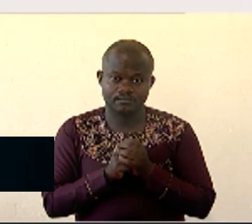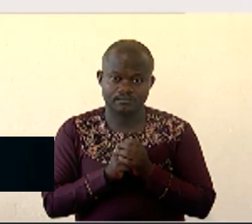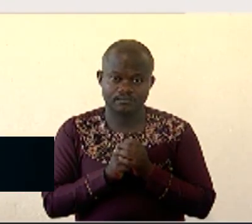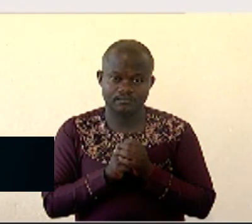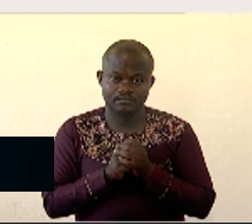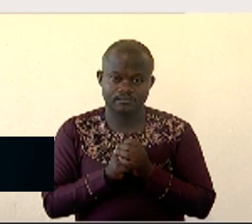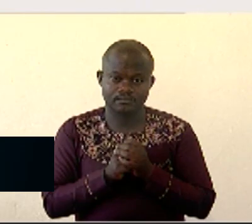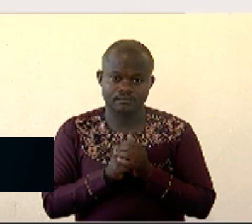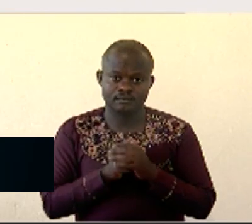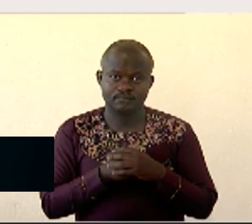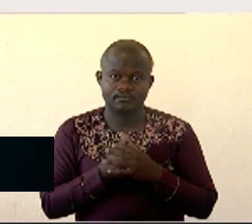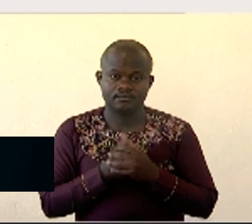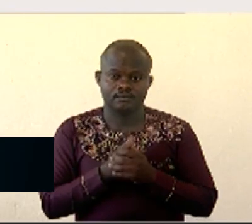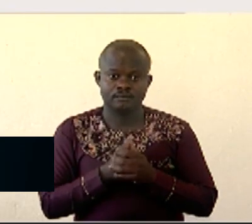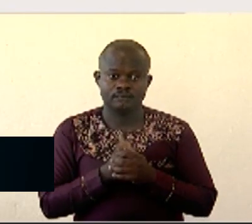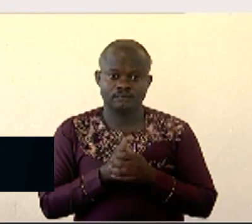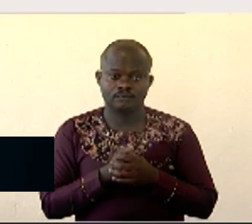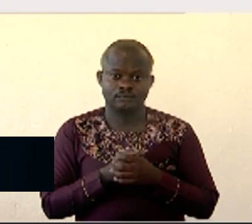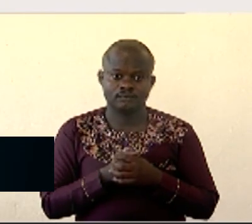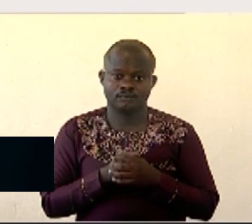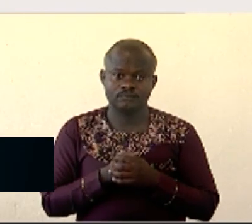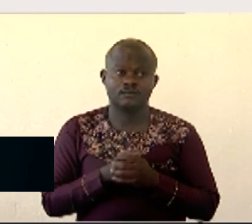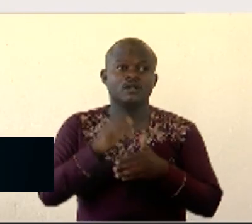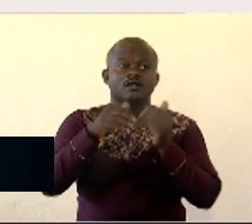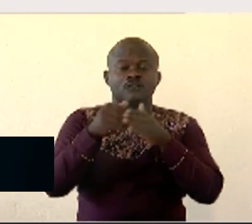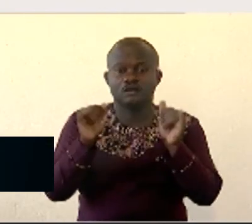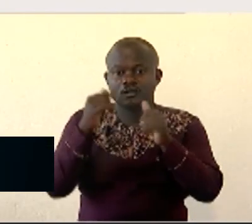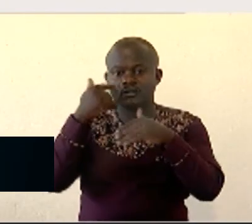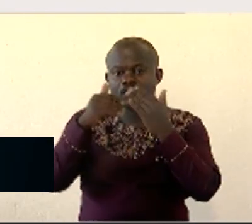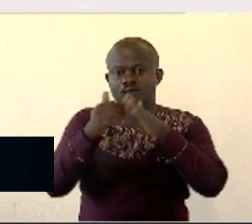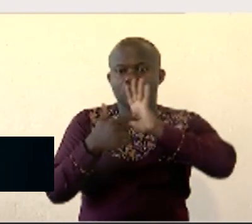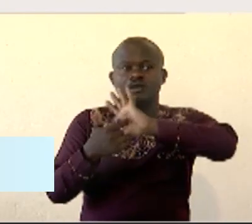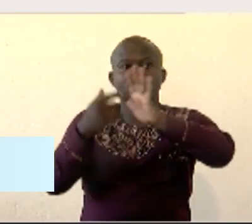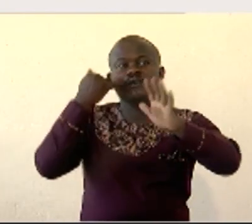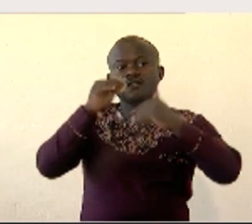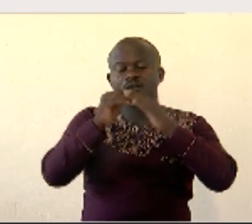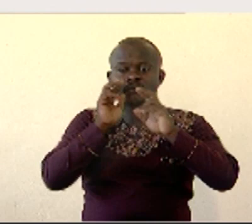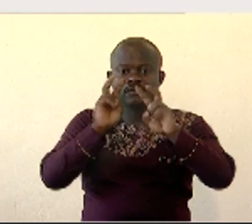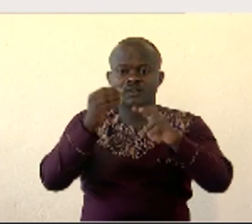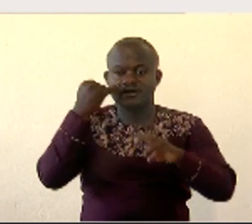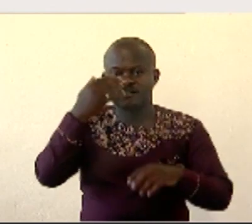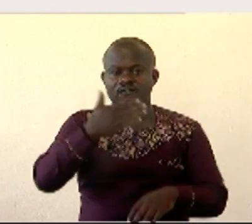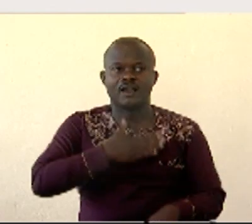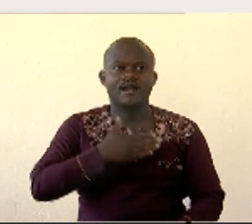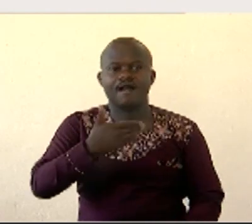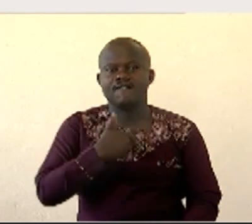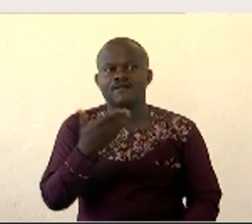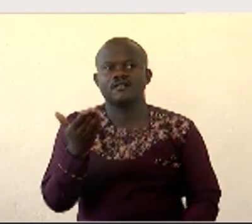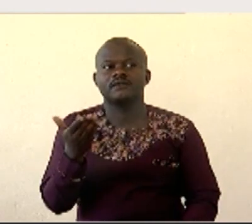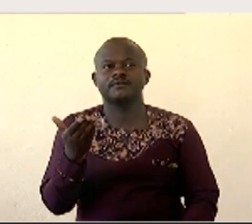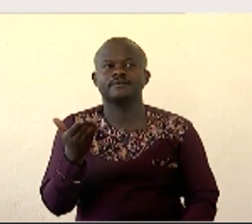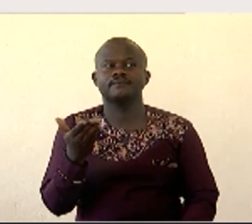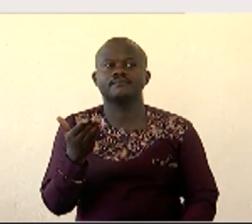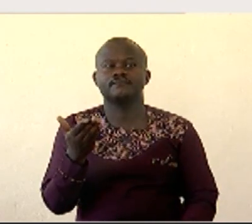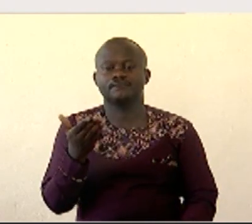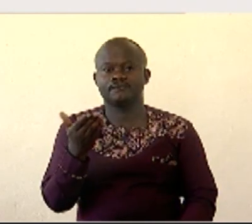increase that you can just be able to see. Because if I'm trying to show you, we've been seeing that if I have a chart